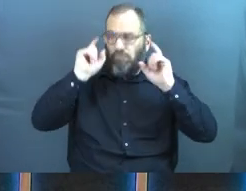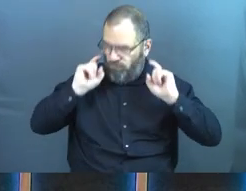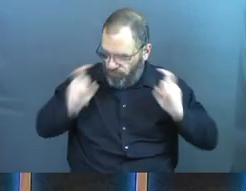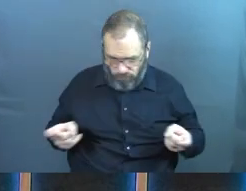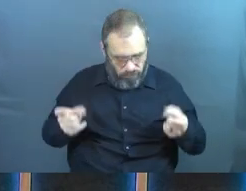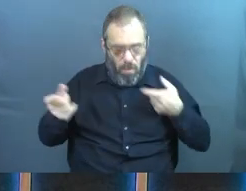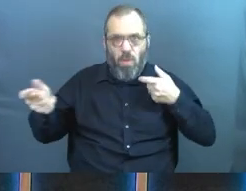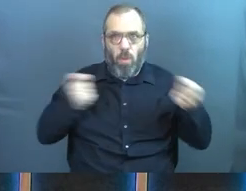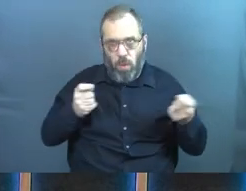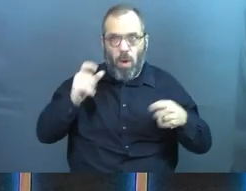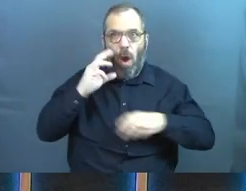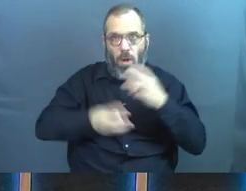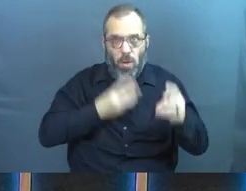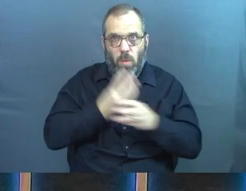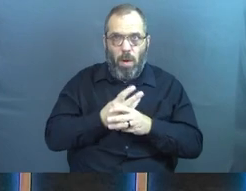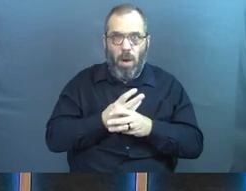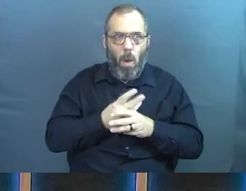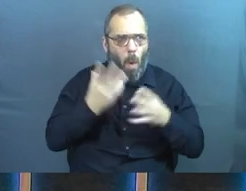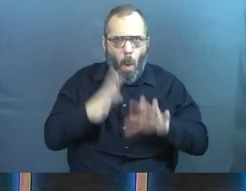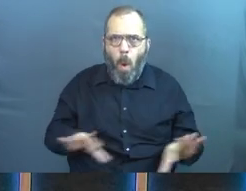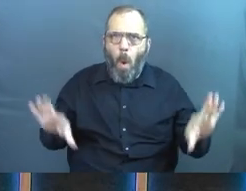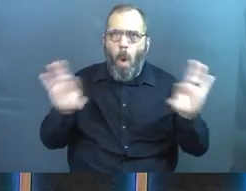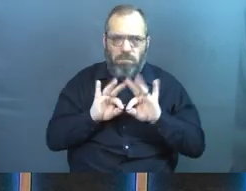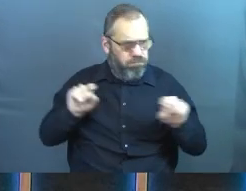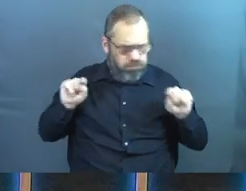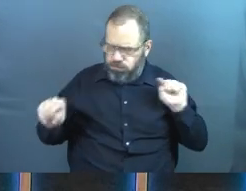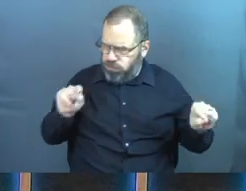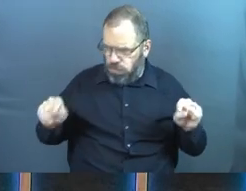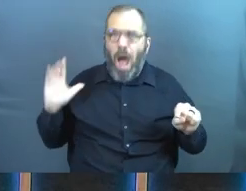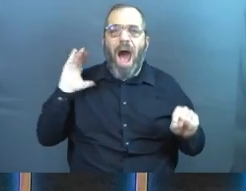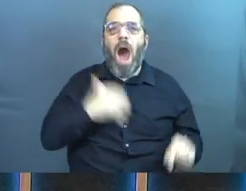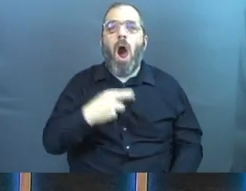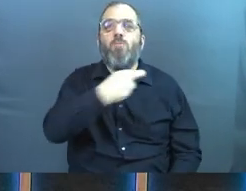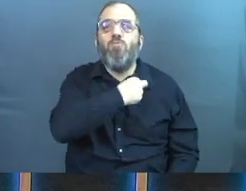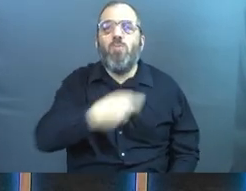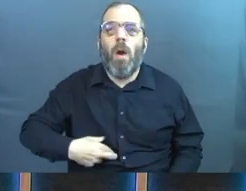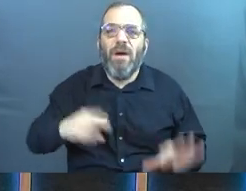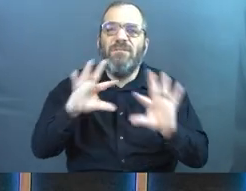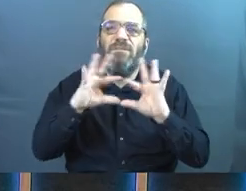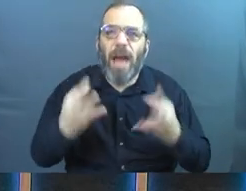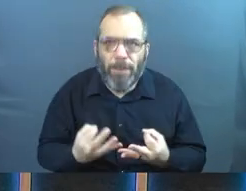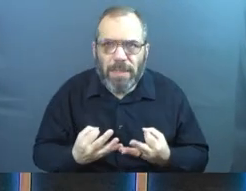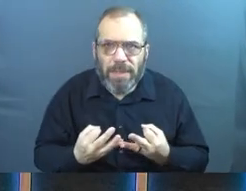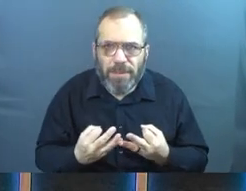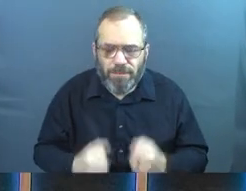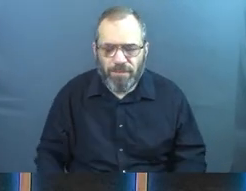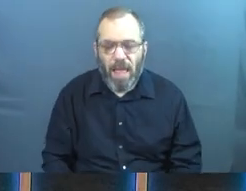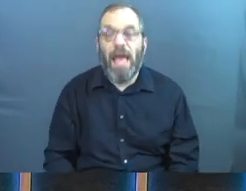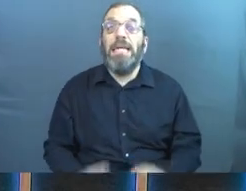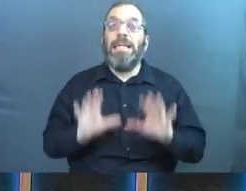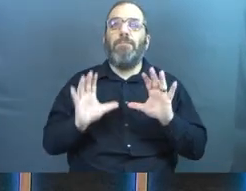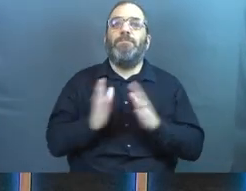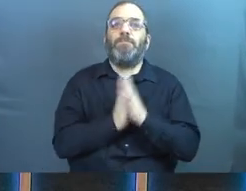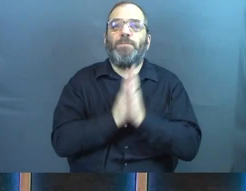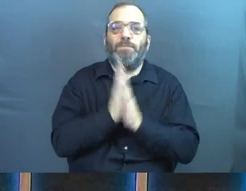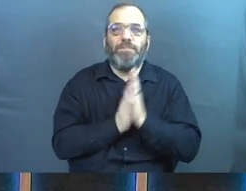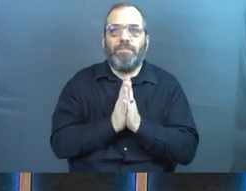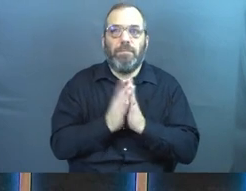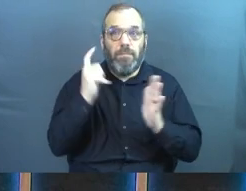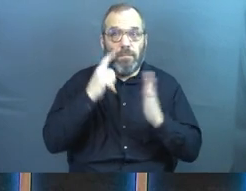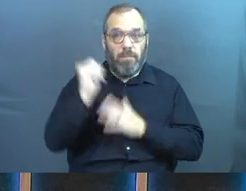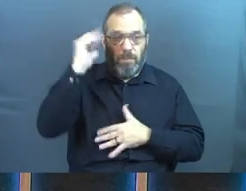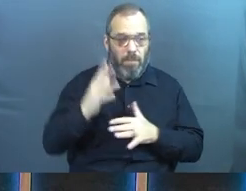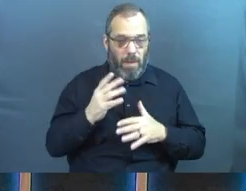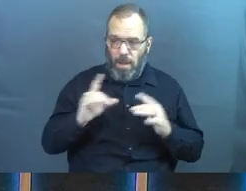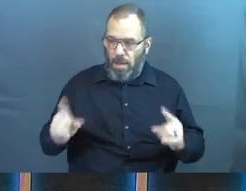rule over it. That's a big deal. That makes them our royal family. Now, in the midst of that, you see that